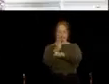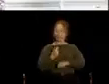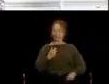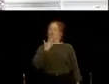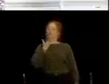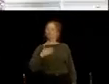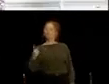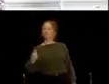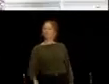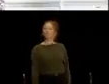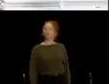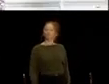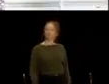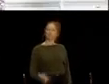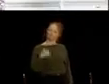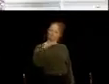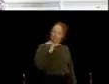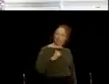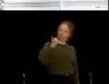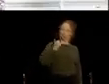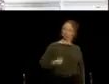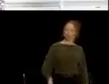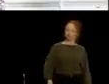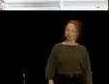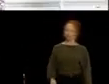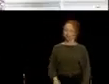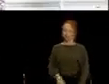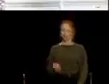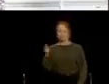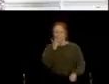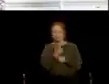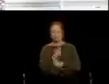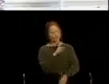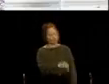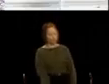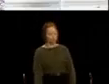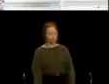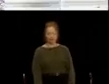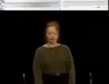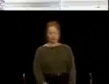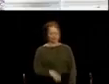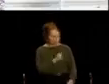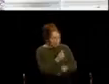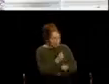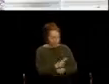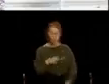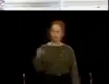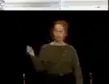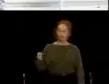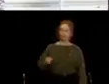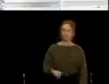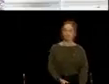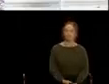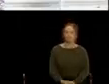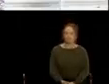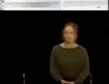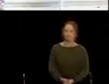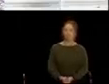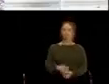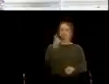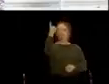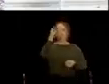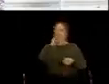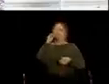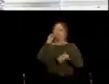your older sister, and she's just like, oh God. Every year, Keah, I'm like, yep. And so there's a home video